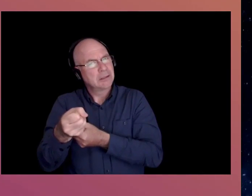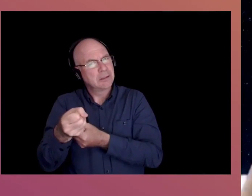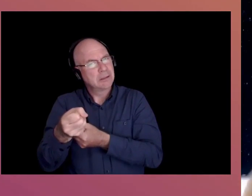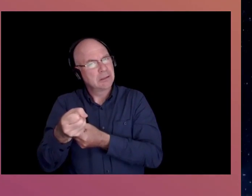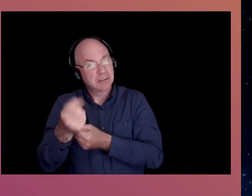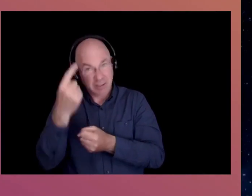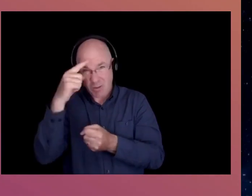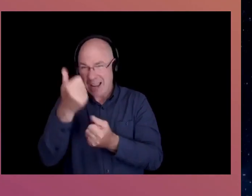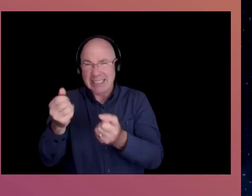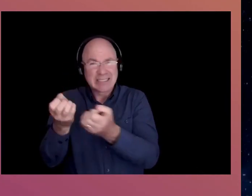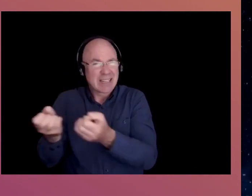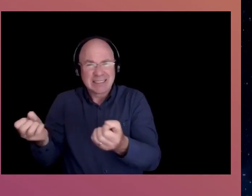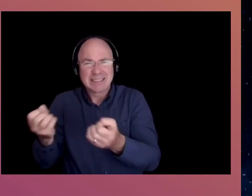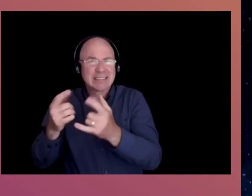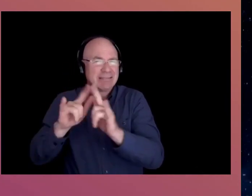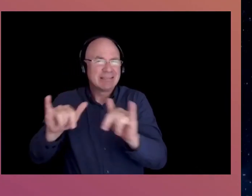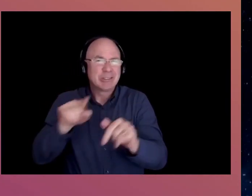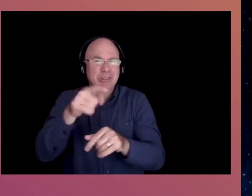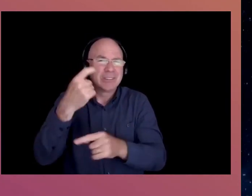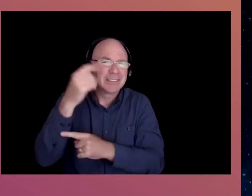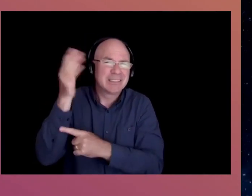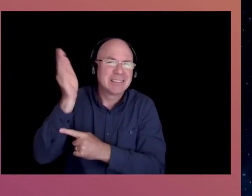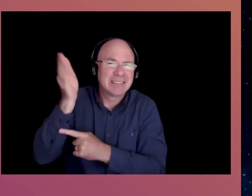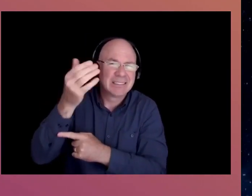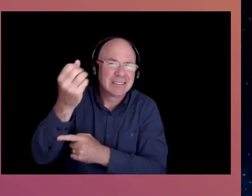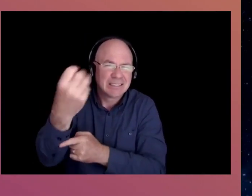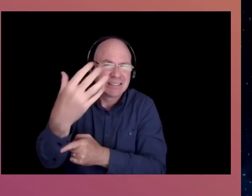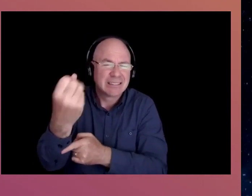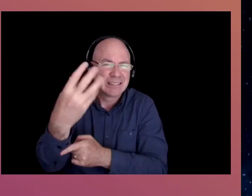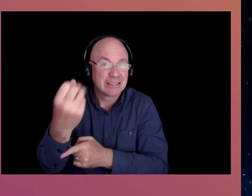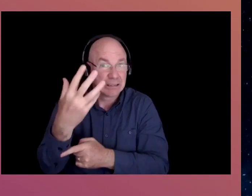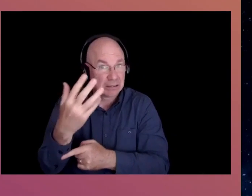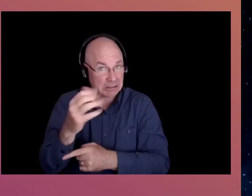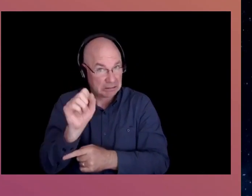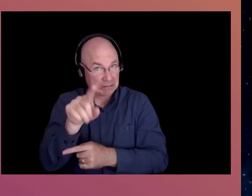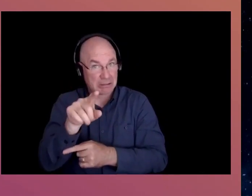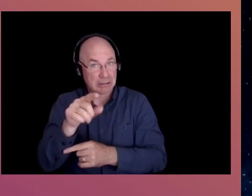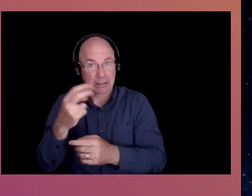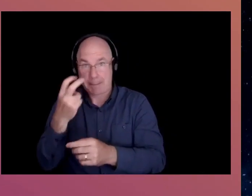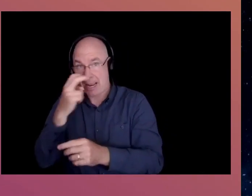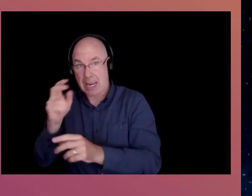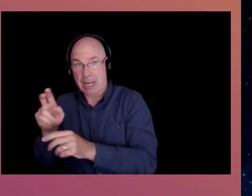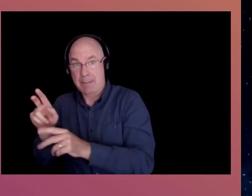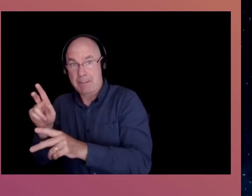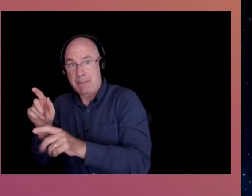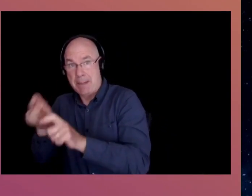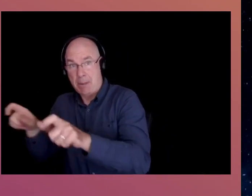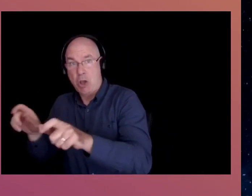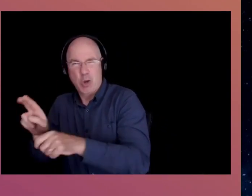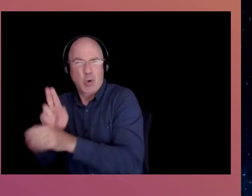things that you've been talking about, has it been really hard to gain blind users' trust fully?